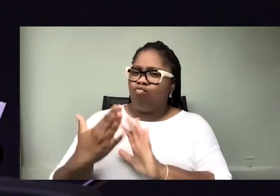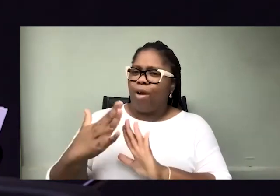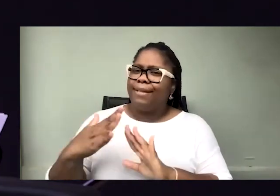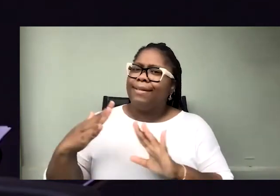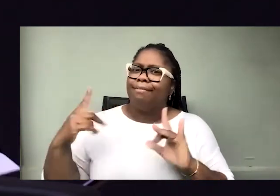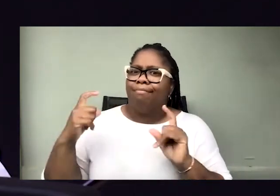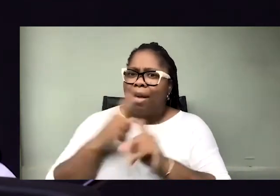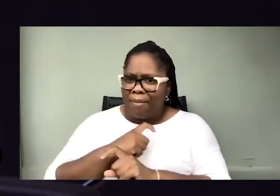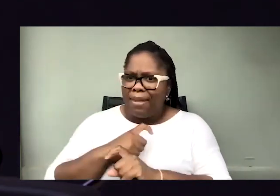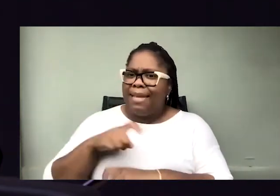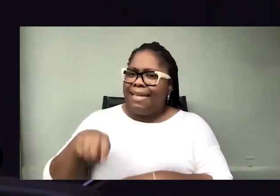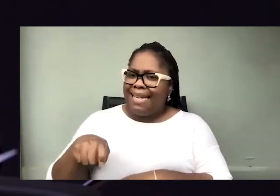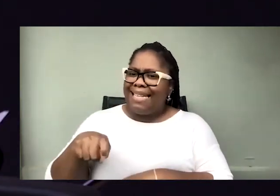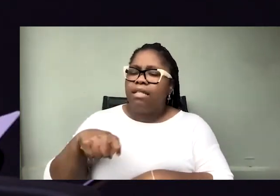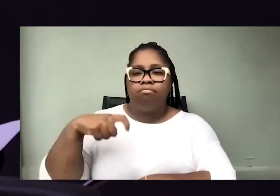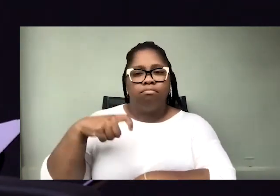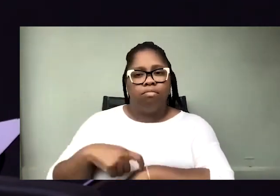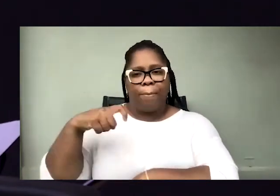timely manner.